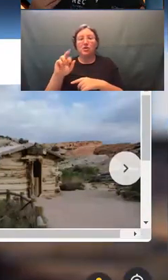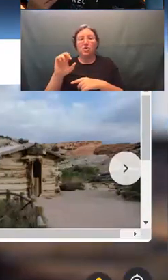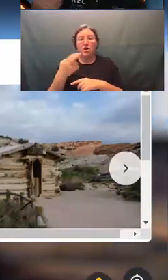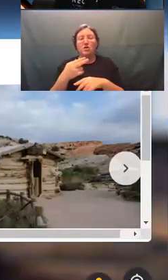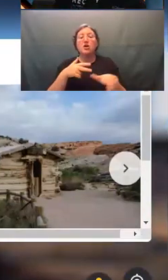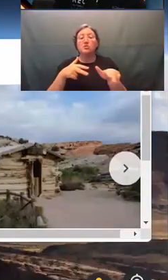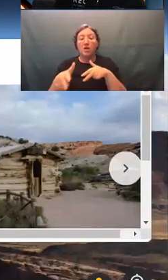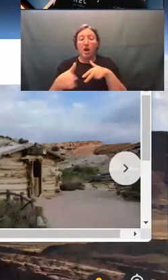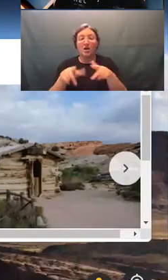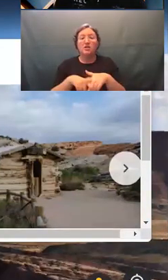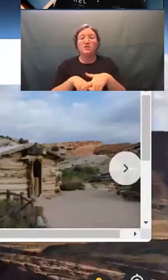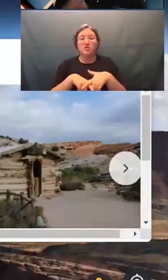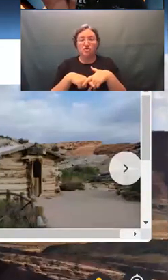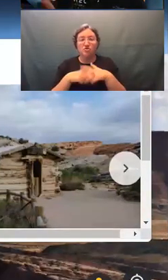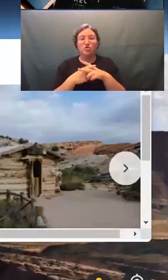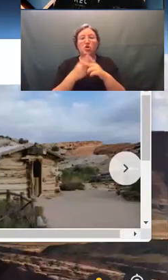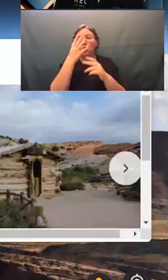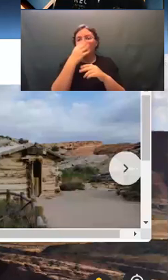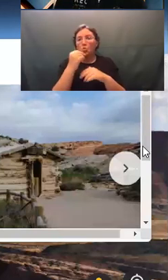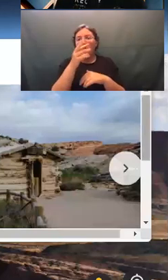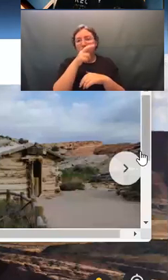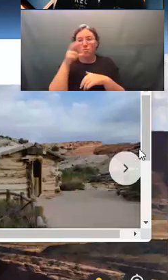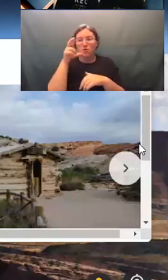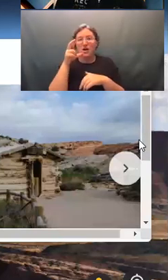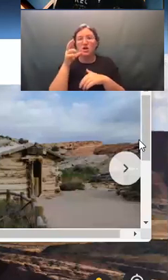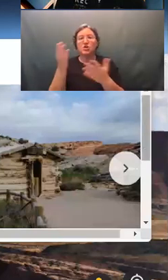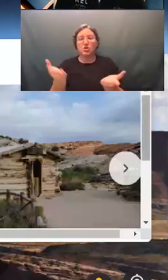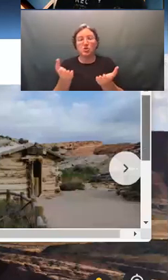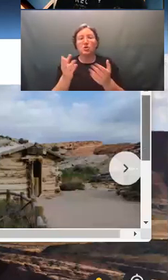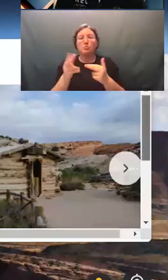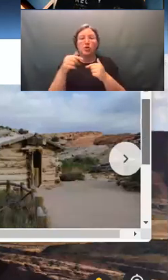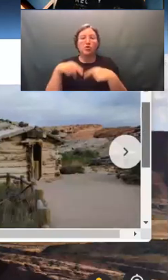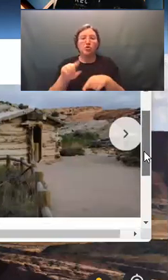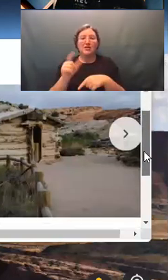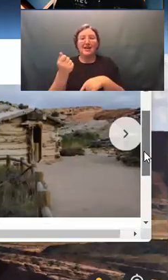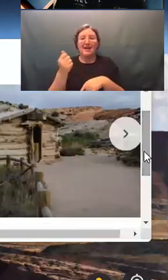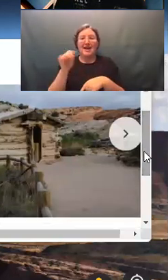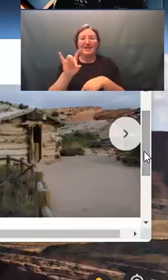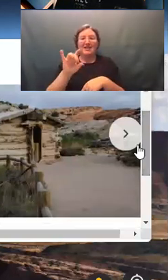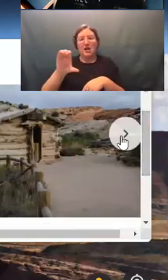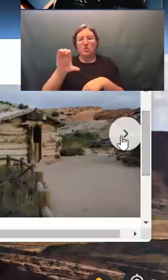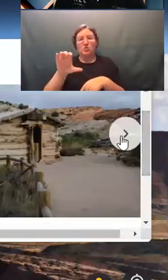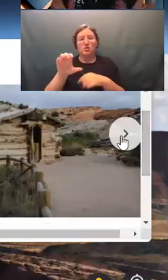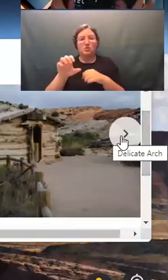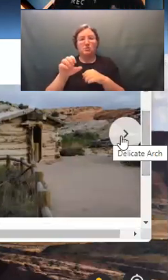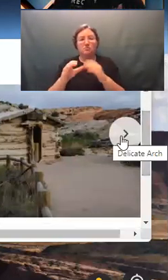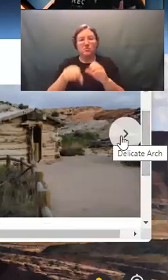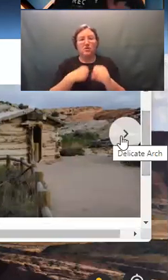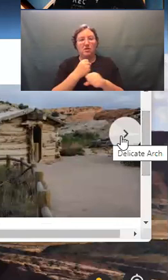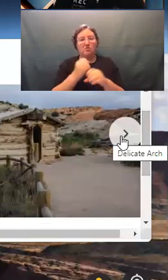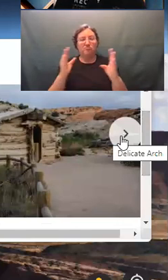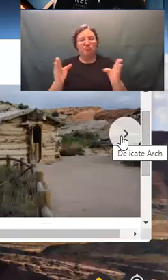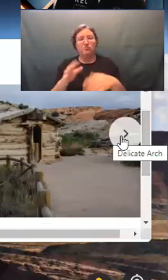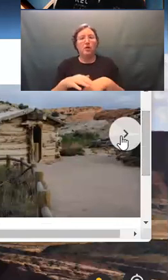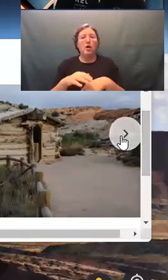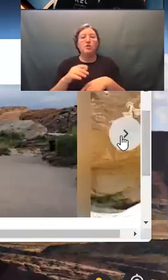the Wolf Ranch here, which was built in the 1800s. So you get to pass that. It's like one of the